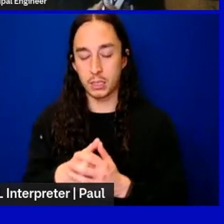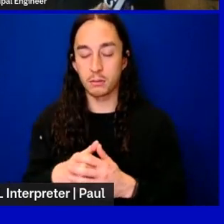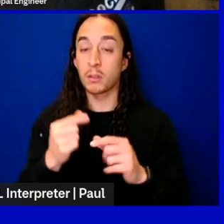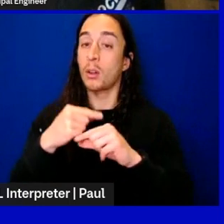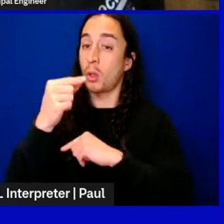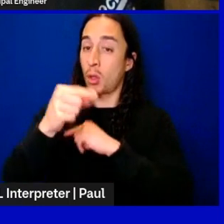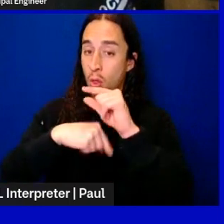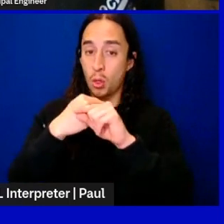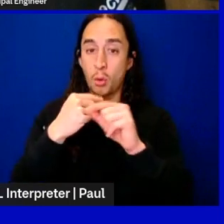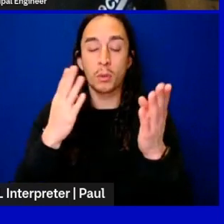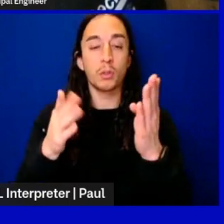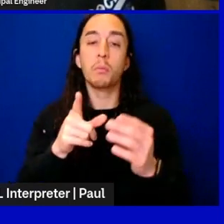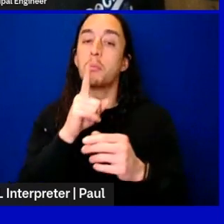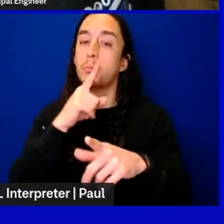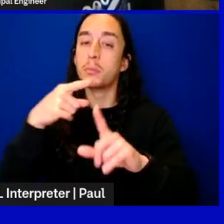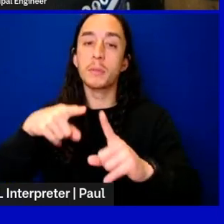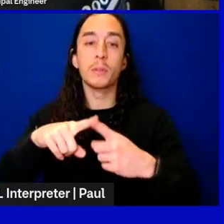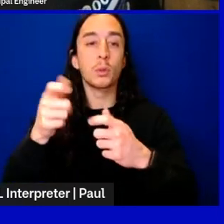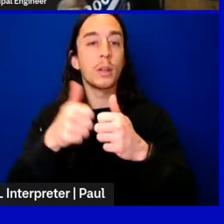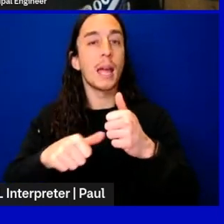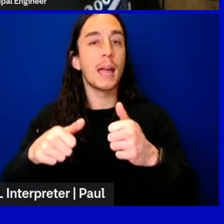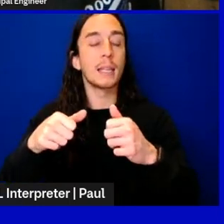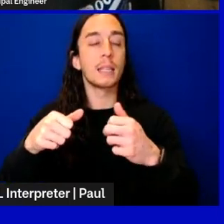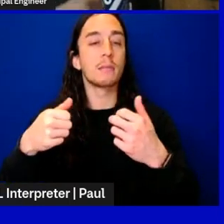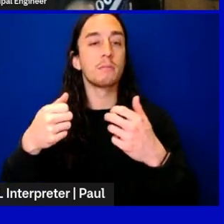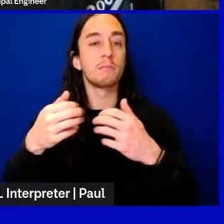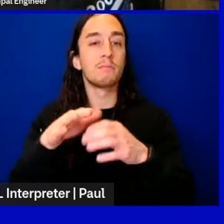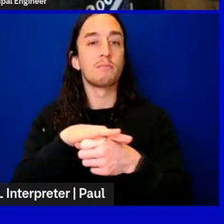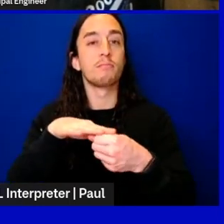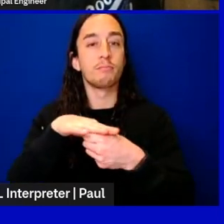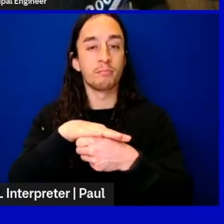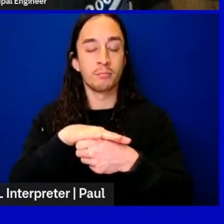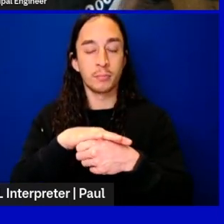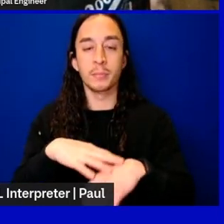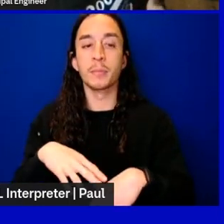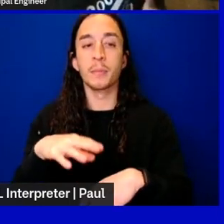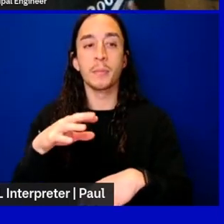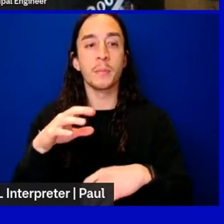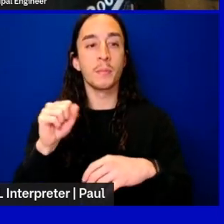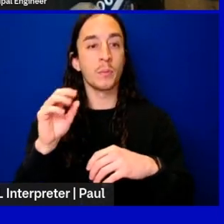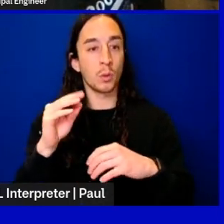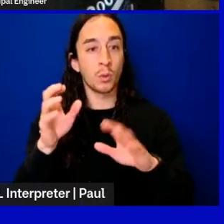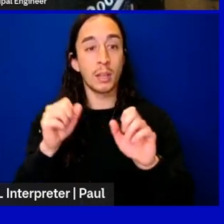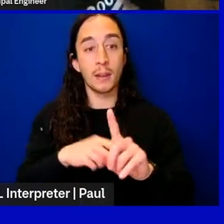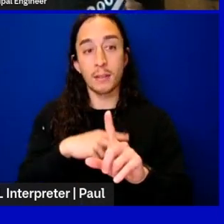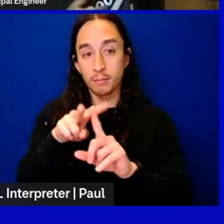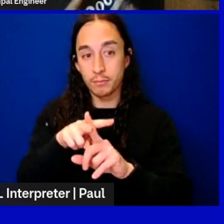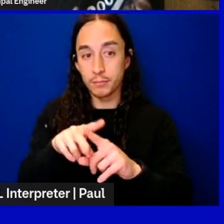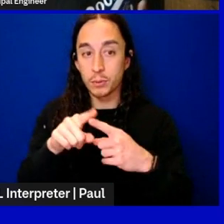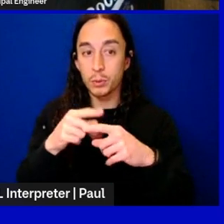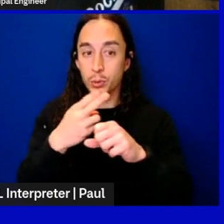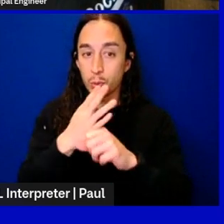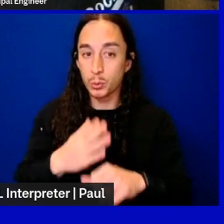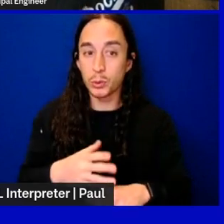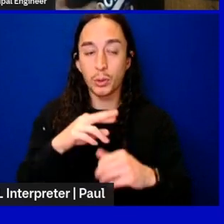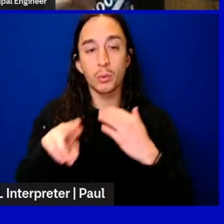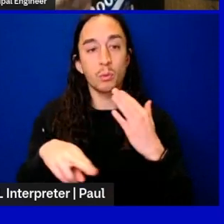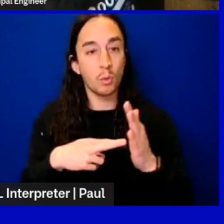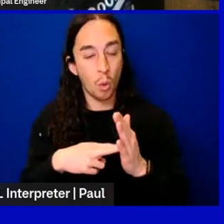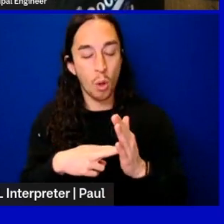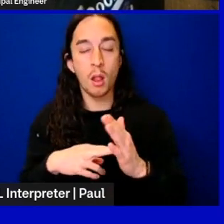service, not specific to any particular region. So you can provide some fine-grained access to a user, to a role, and make use